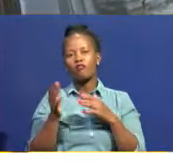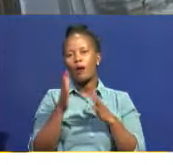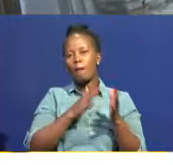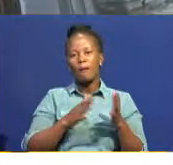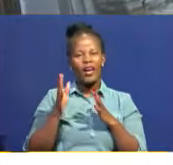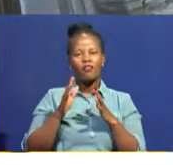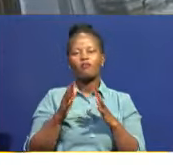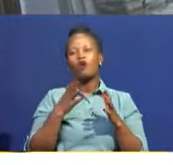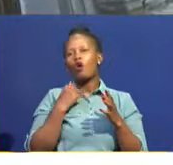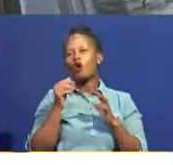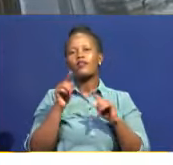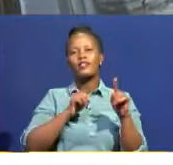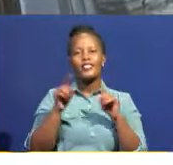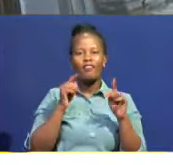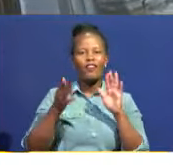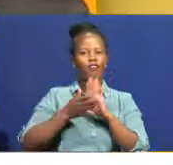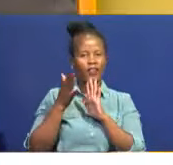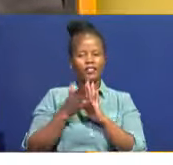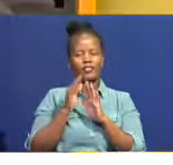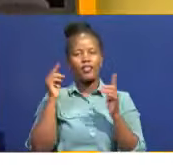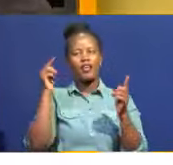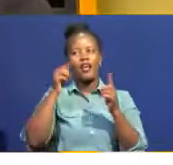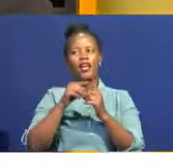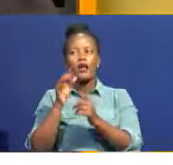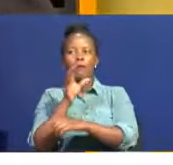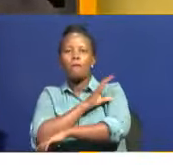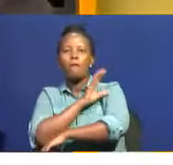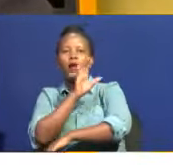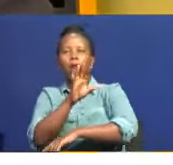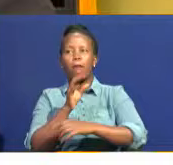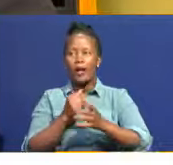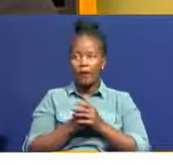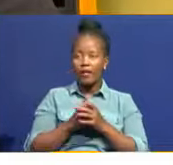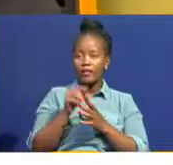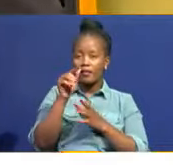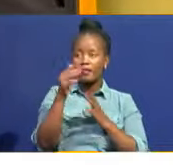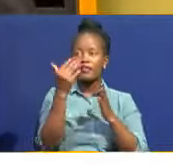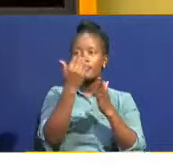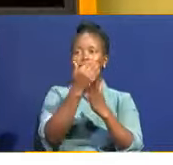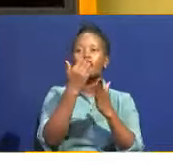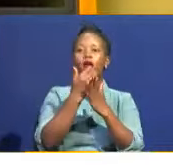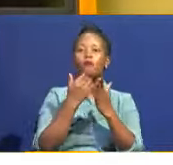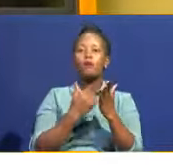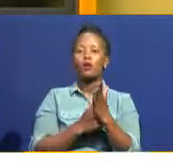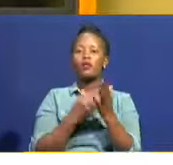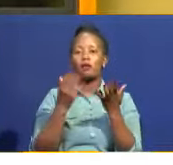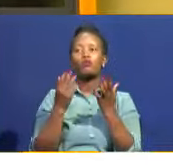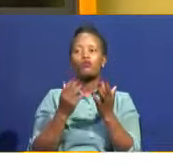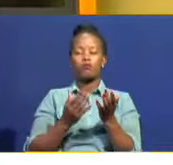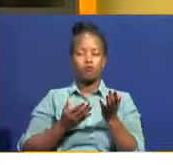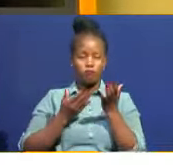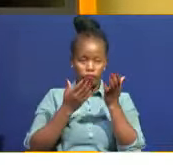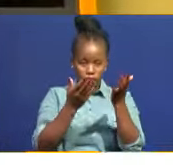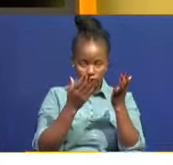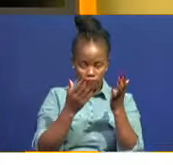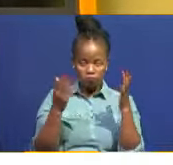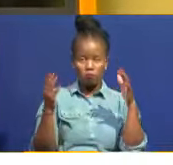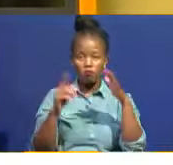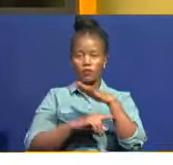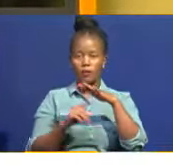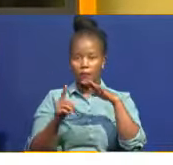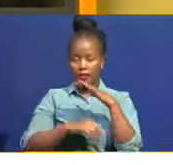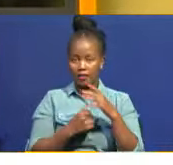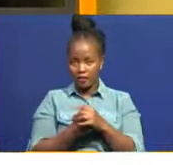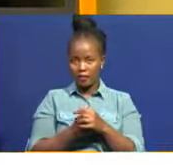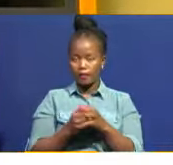them. So we want to, empower them. This is an initiative that we are also going to take it to the ministry. Beyond